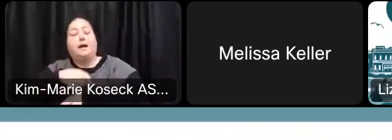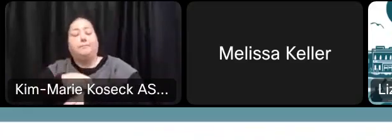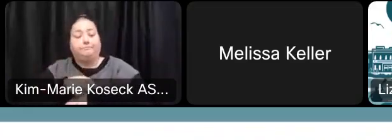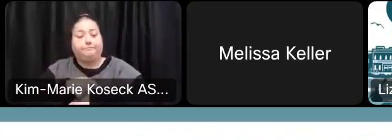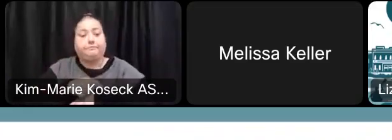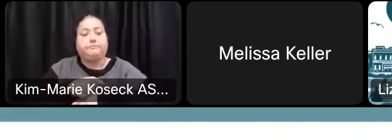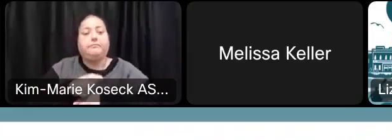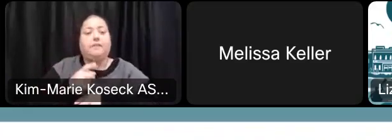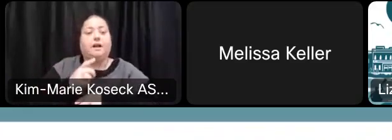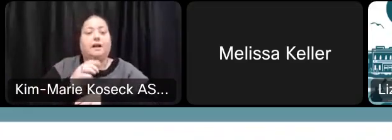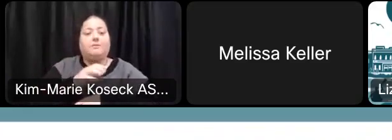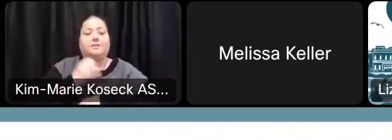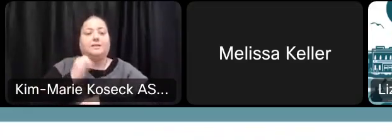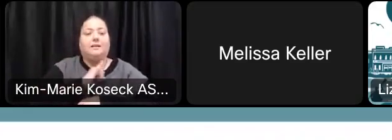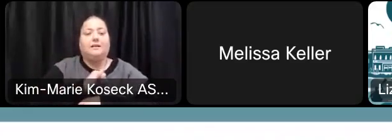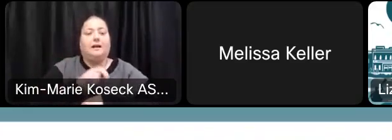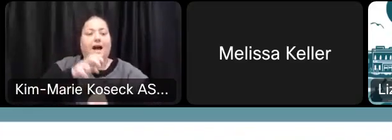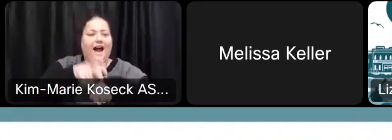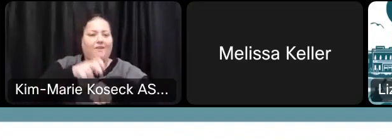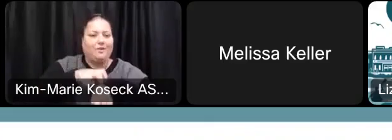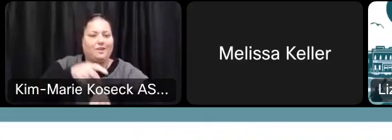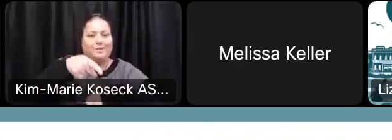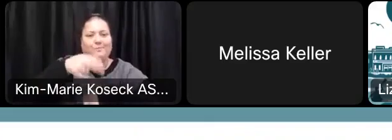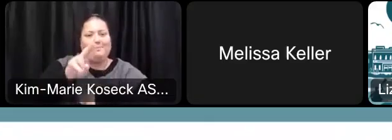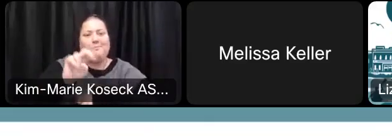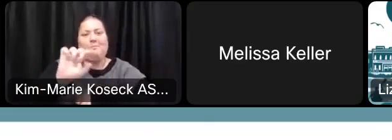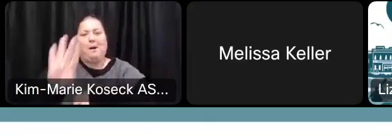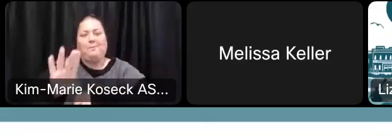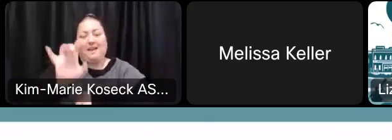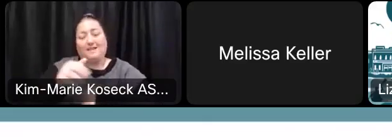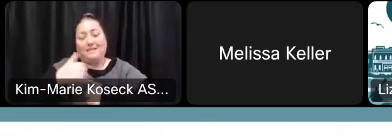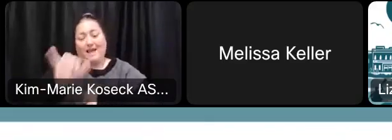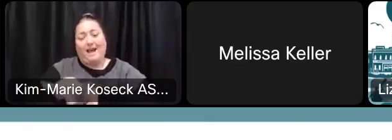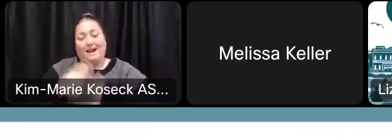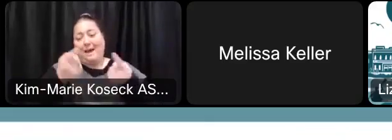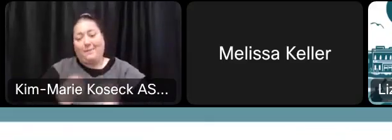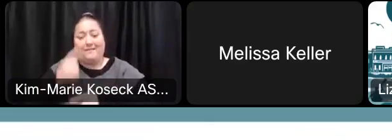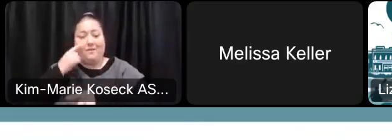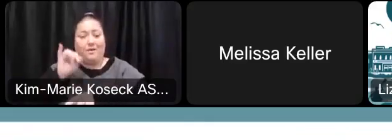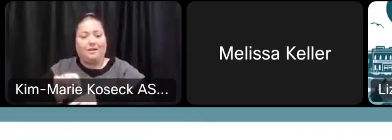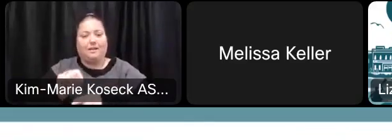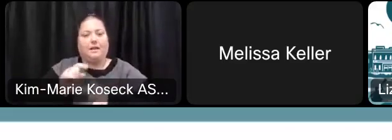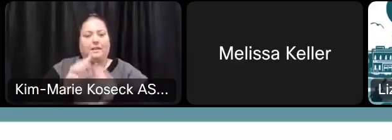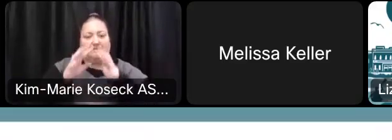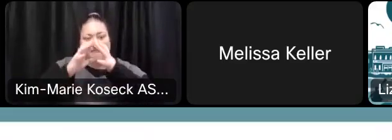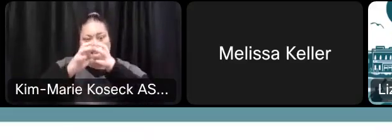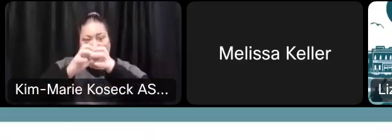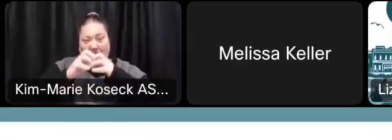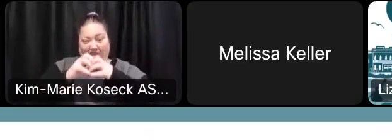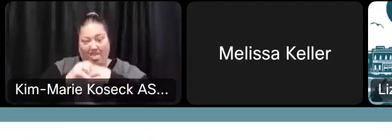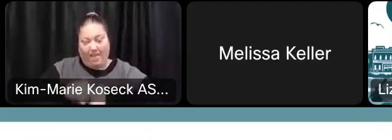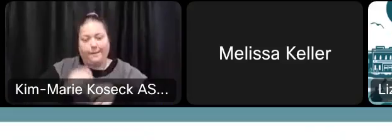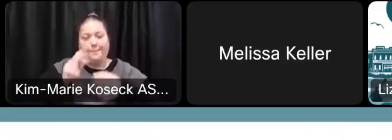used to be an Irish pub, so it's got that going for it. We transformed this decaying and crumbling